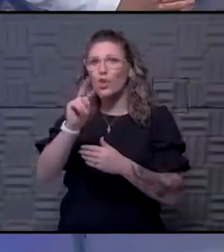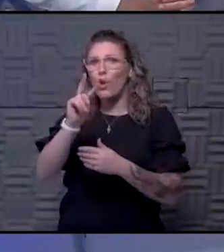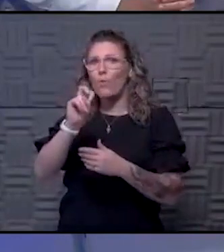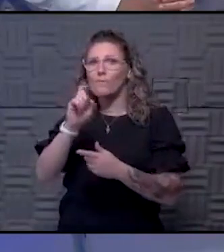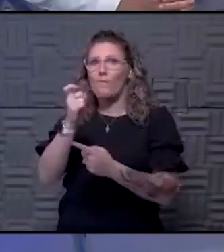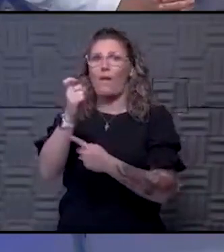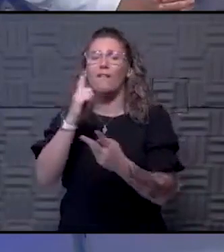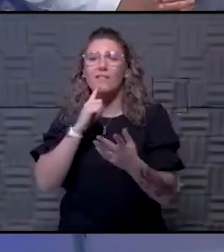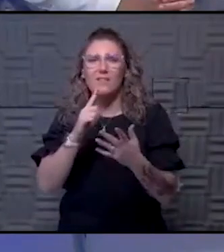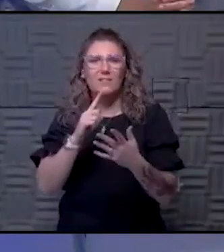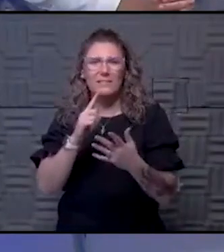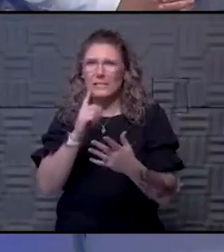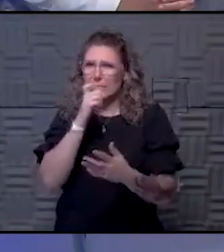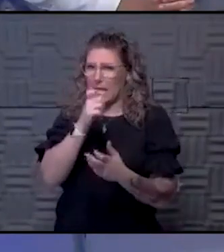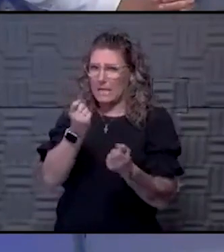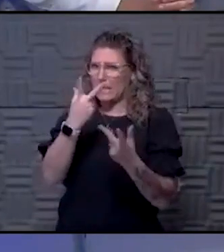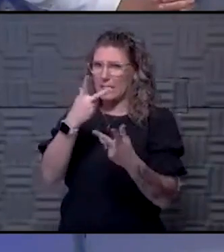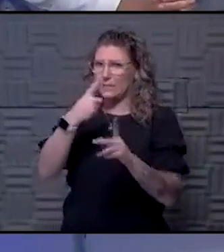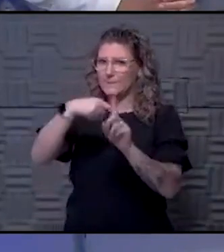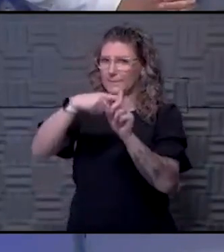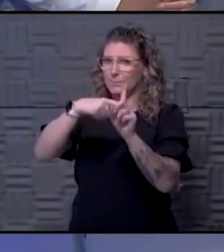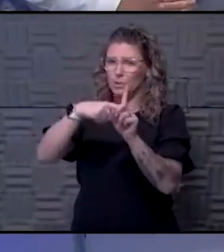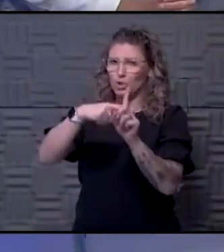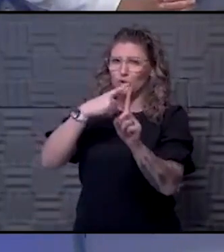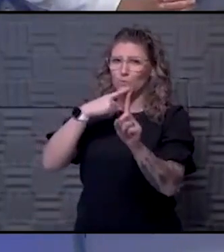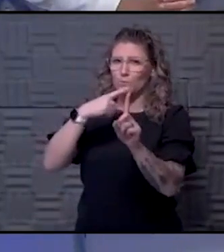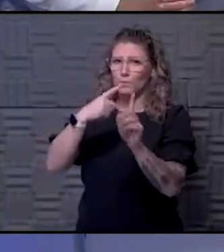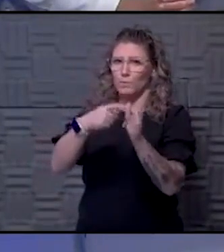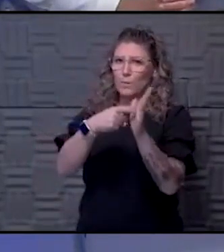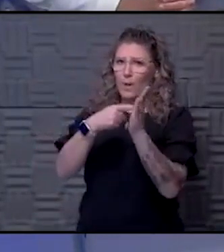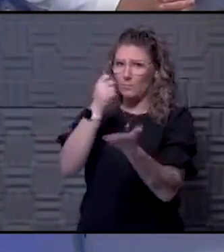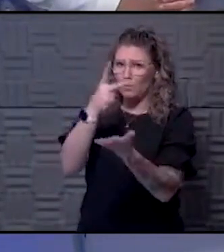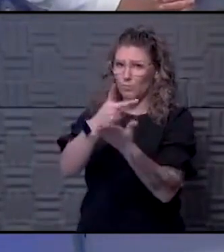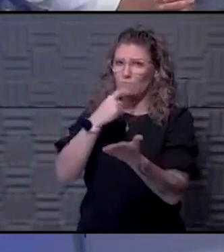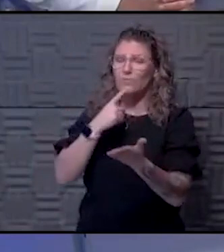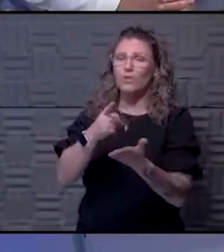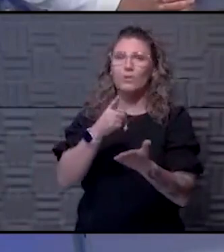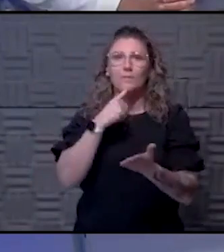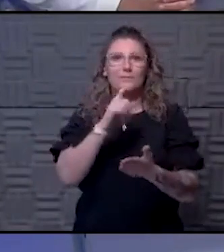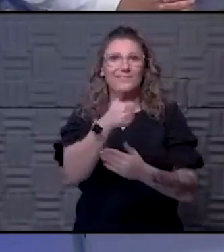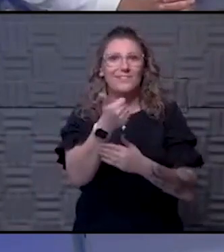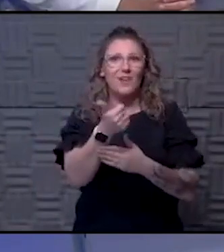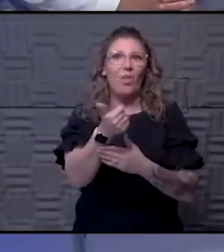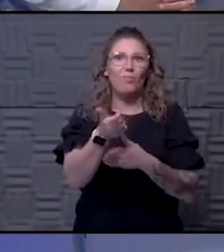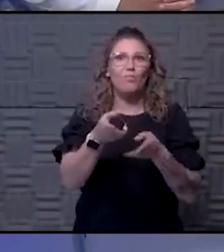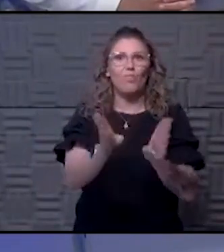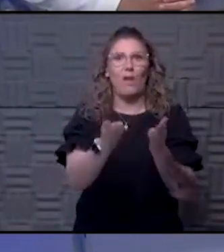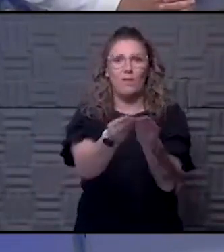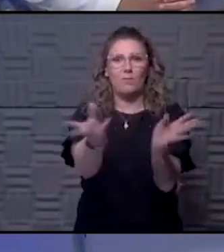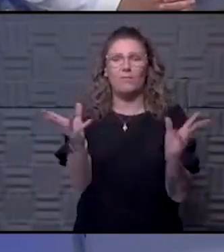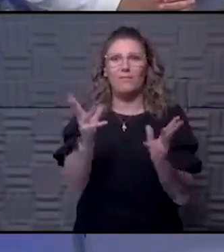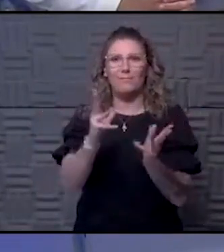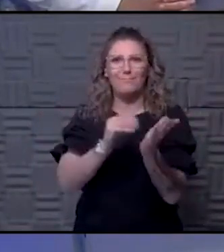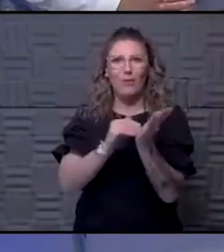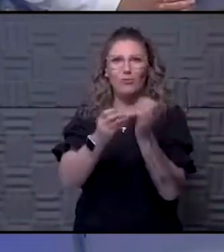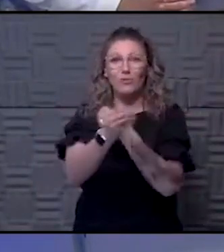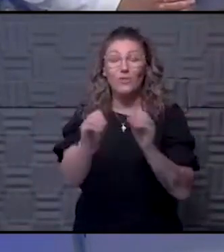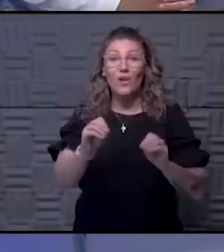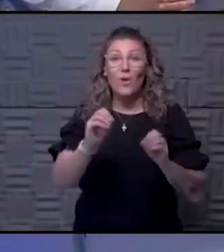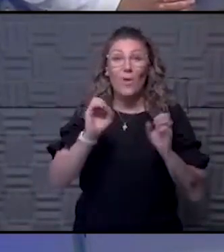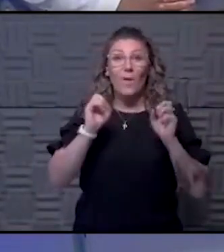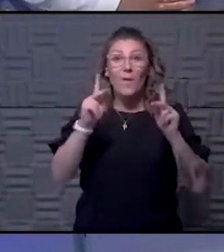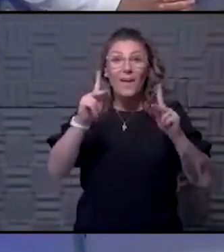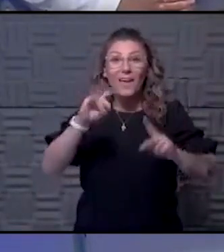think it doesn't have a lot of temperature requirements, as I recall. And if that's true, then that's another way to get it in physician offices. So, all right, Jill.